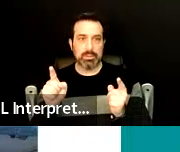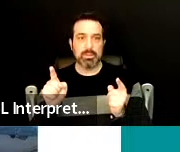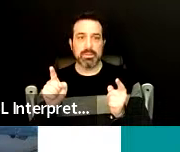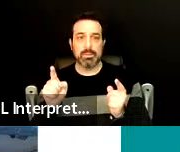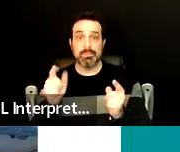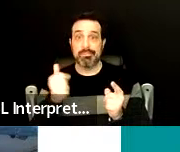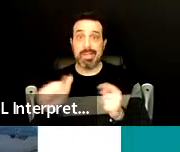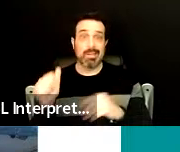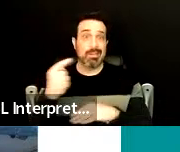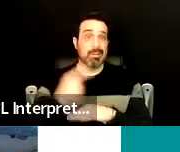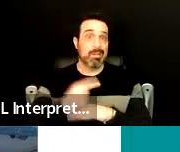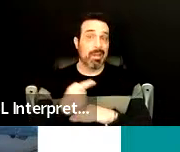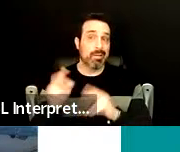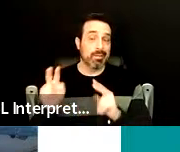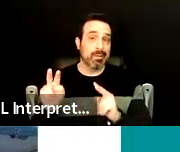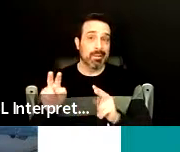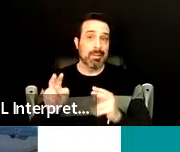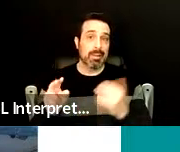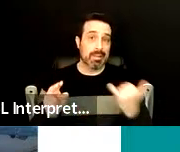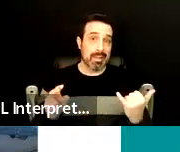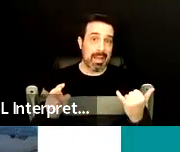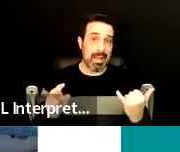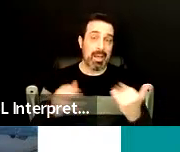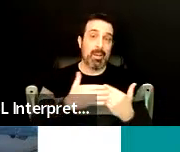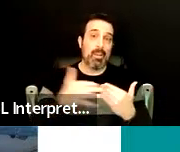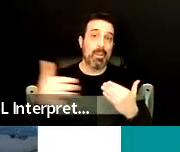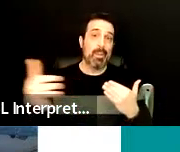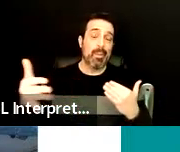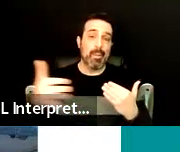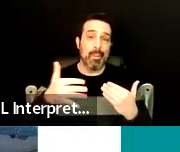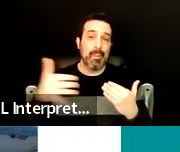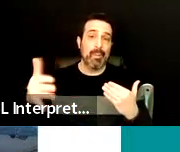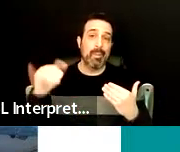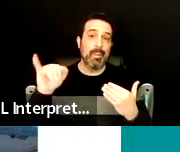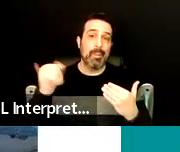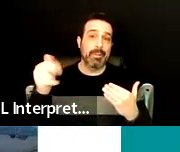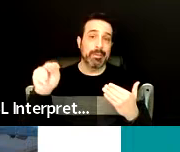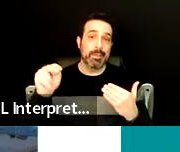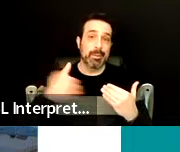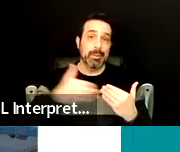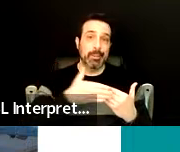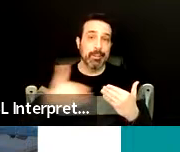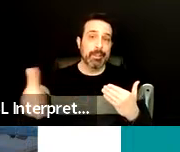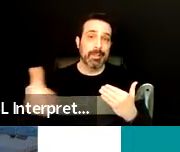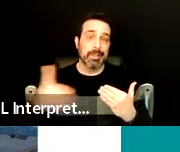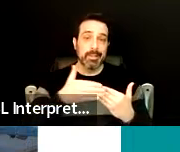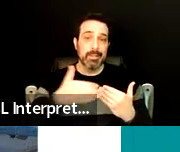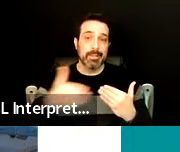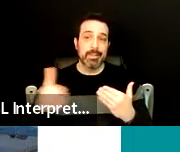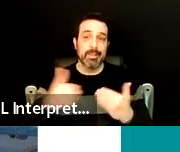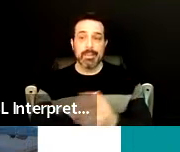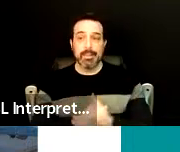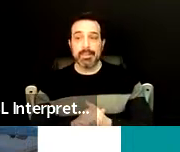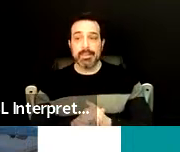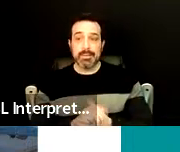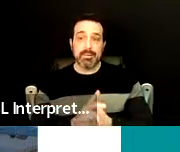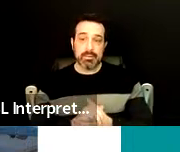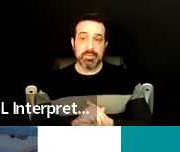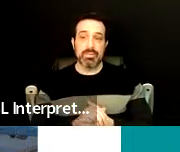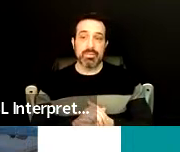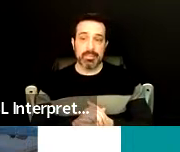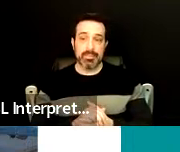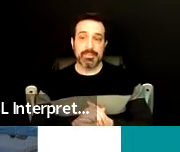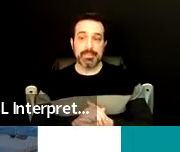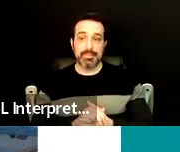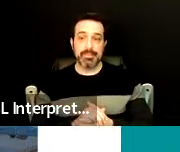any day between now and sometime in January. So That we put